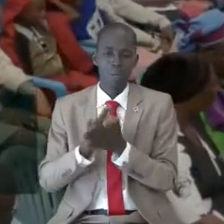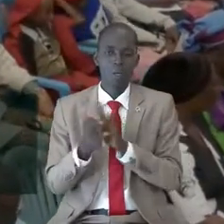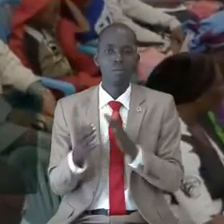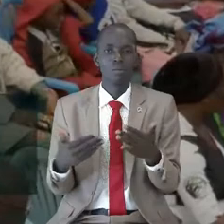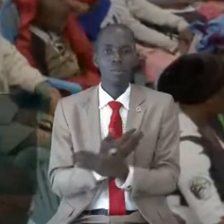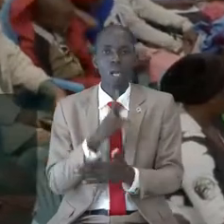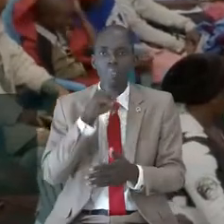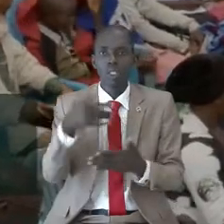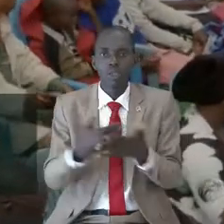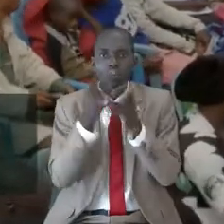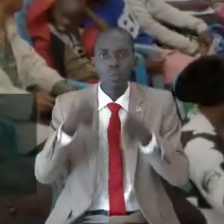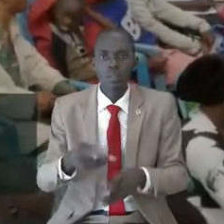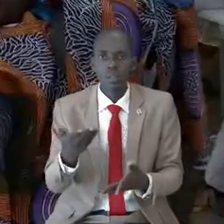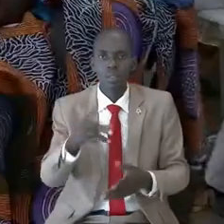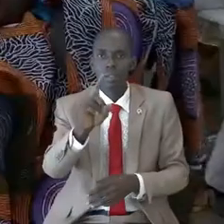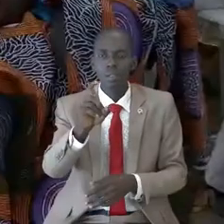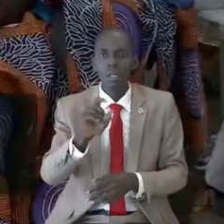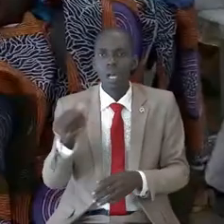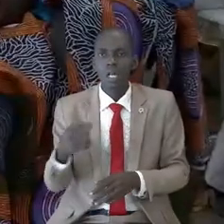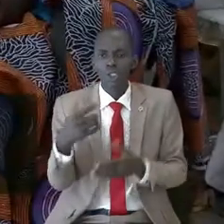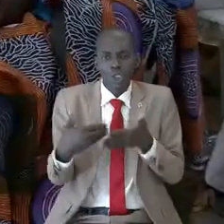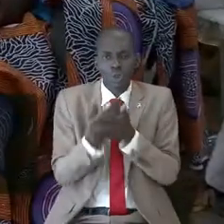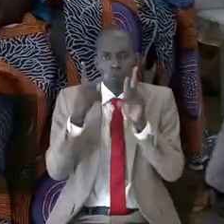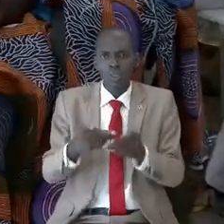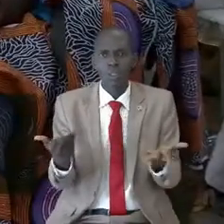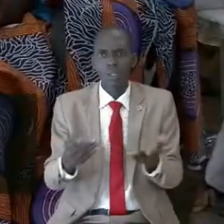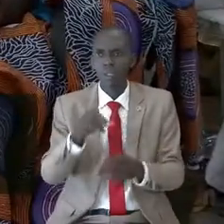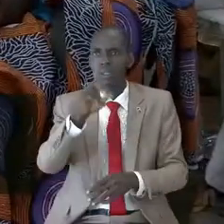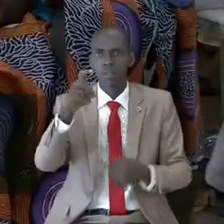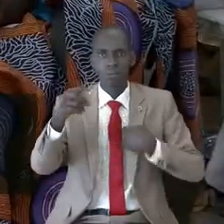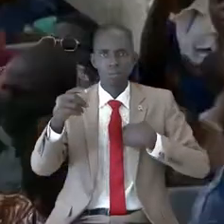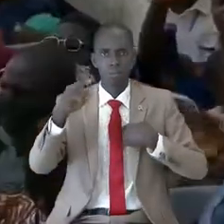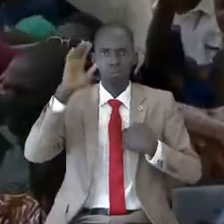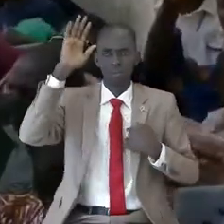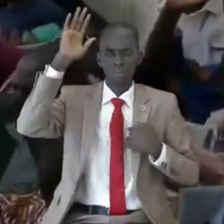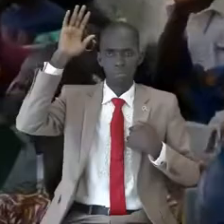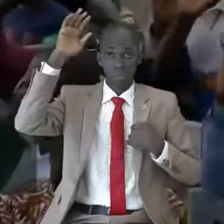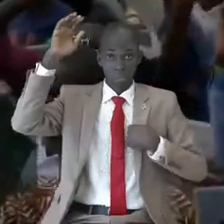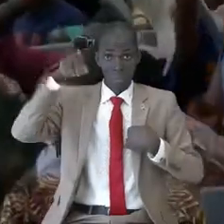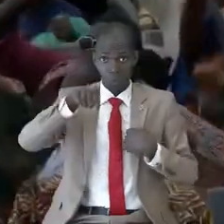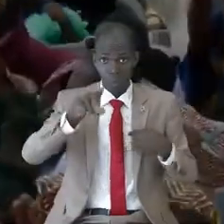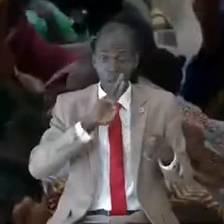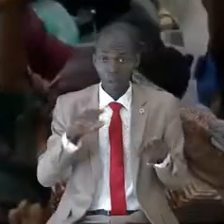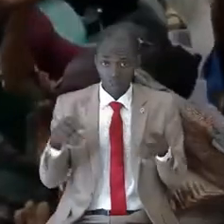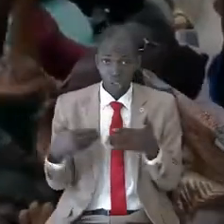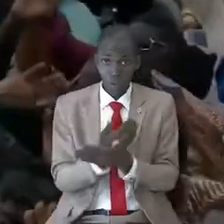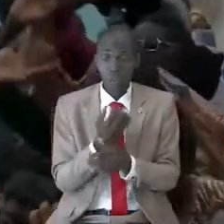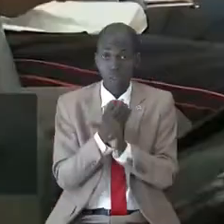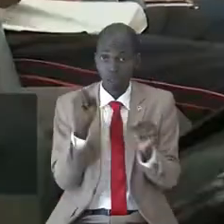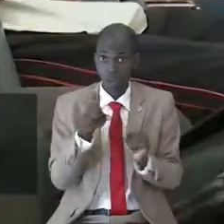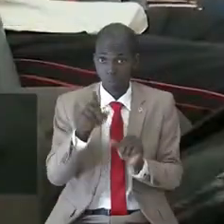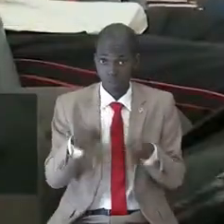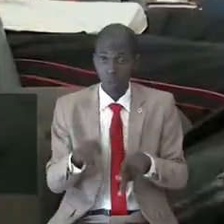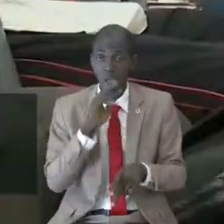new creature there? I said, any new creature there? Let me see your hand. I hear your voice. Any new